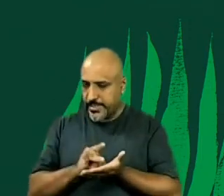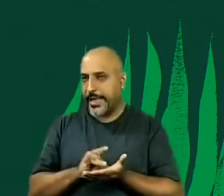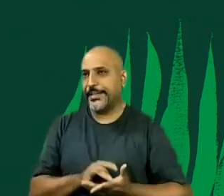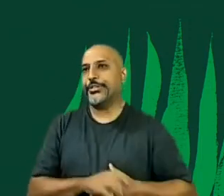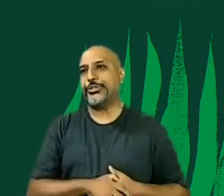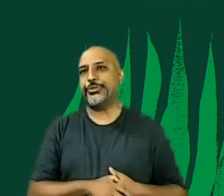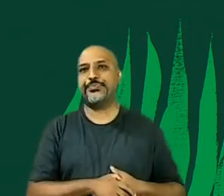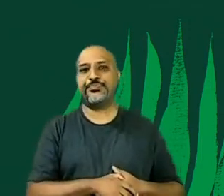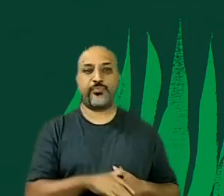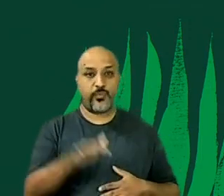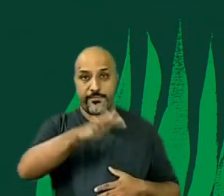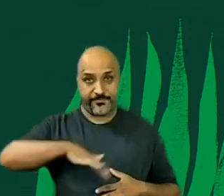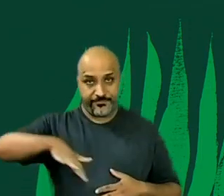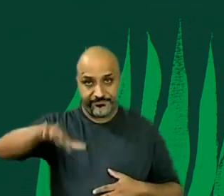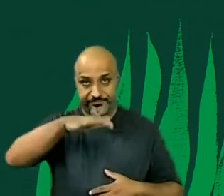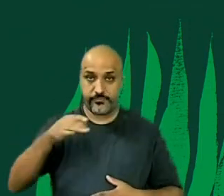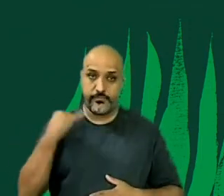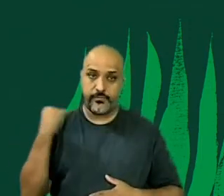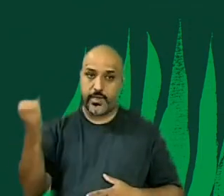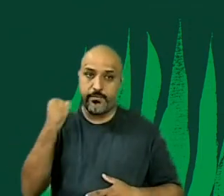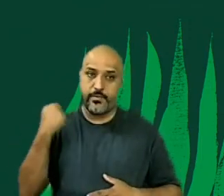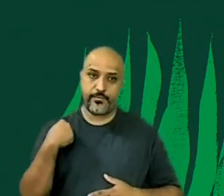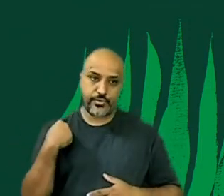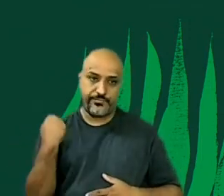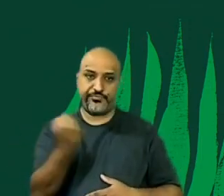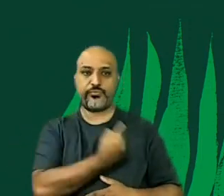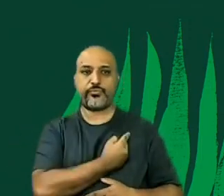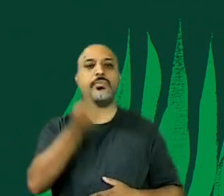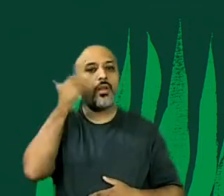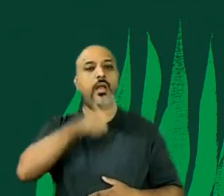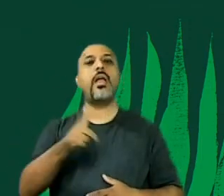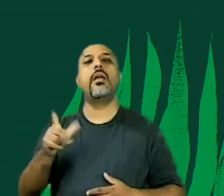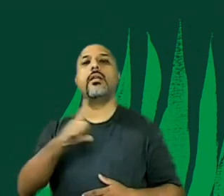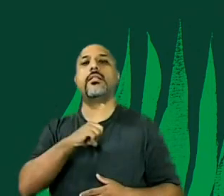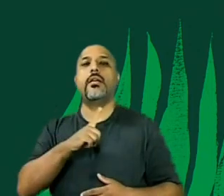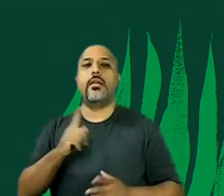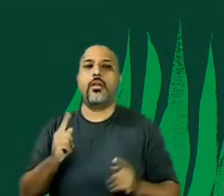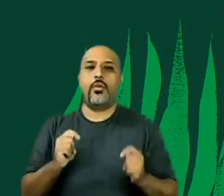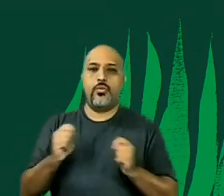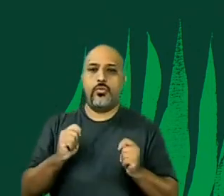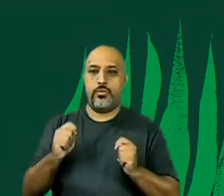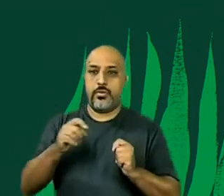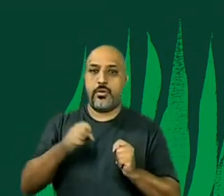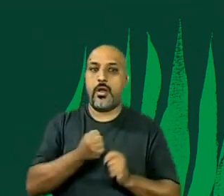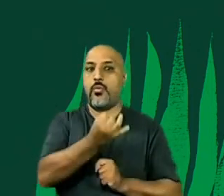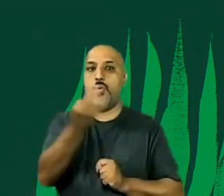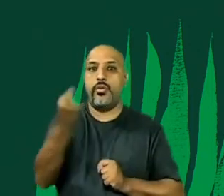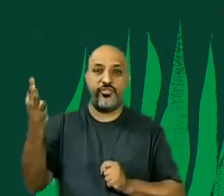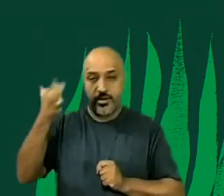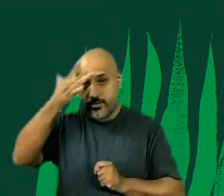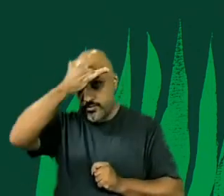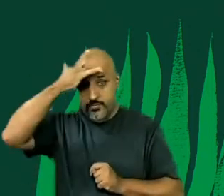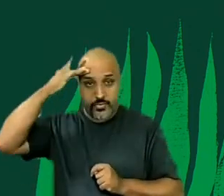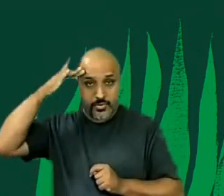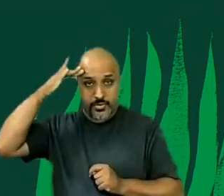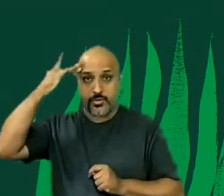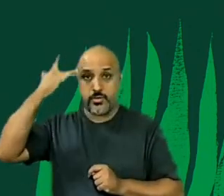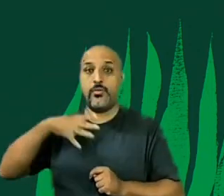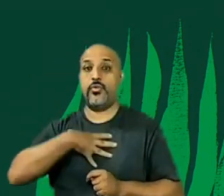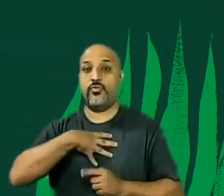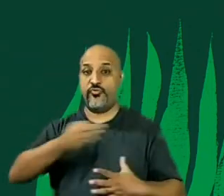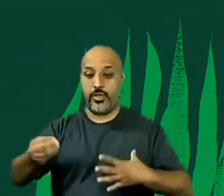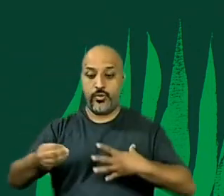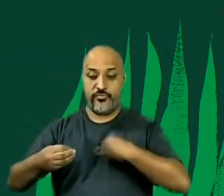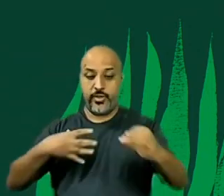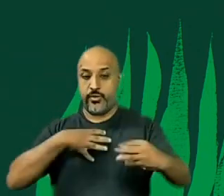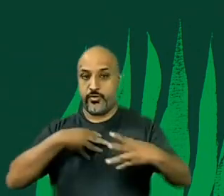for us is to control our rate of production of children. if we have too many and